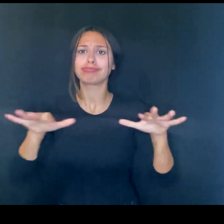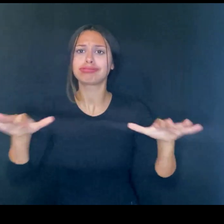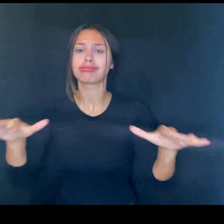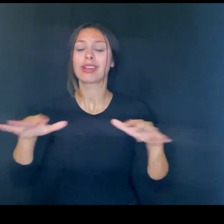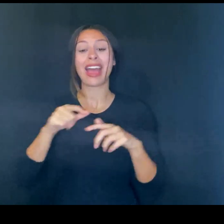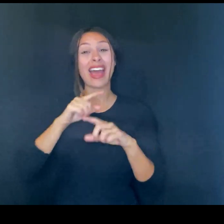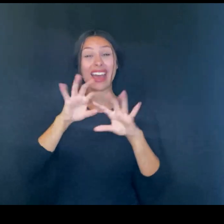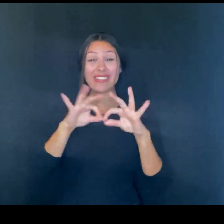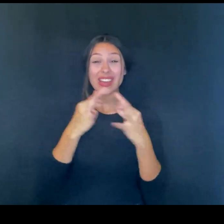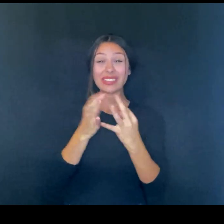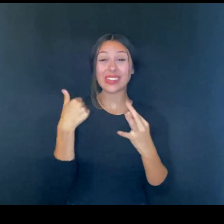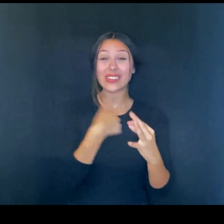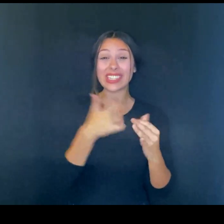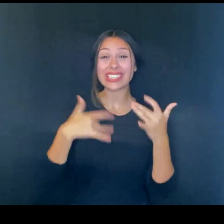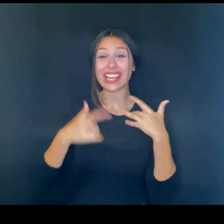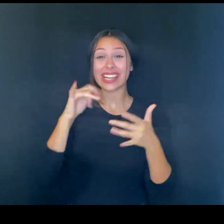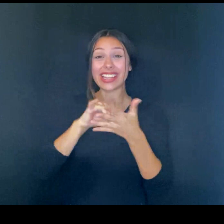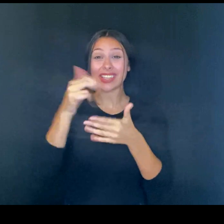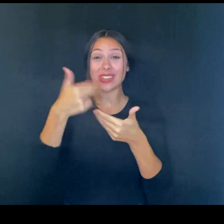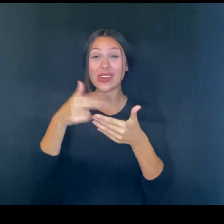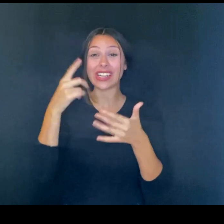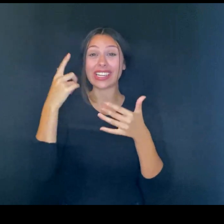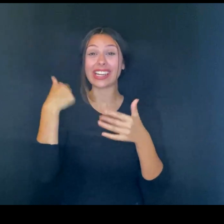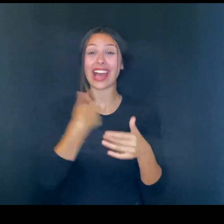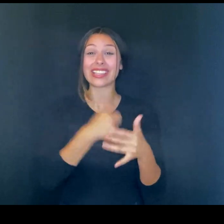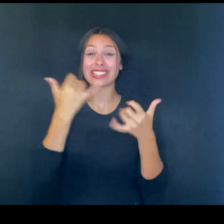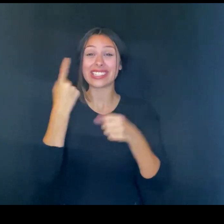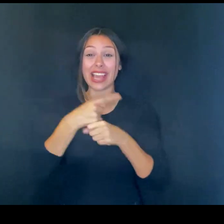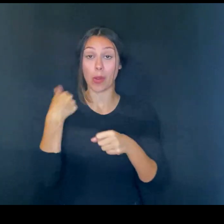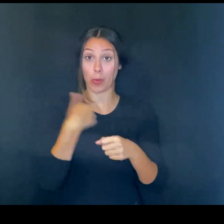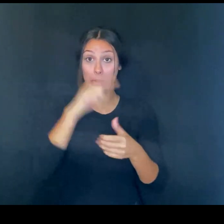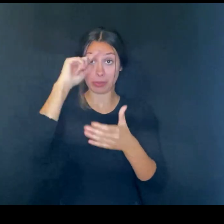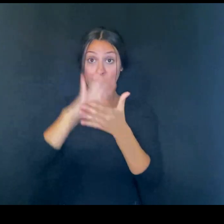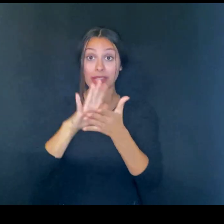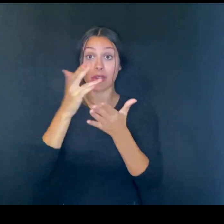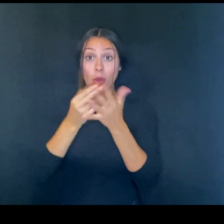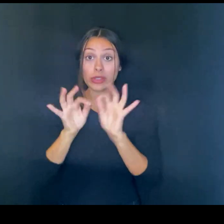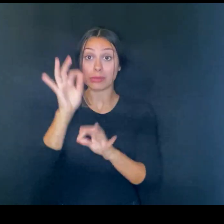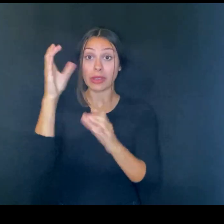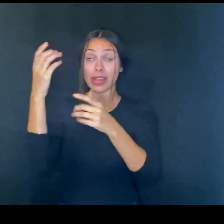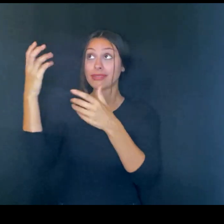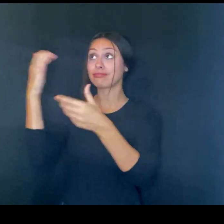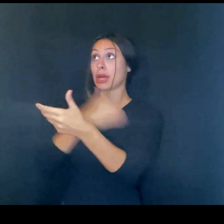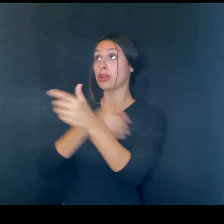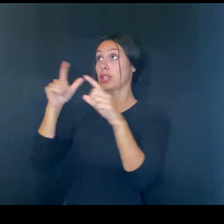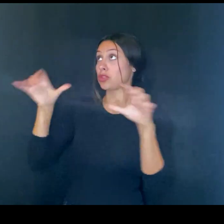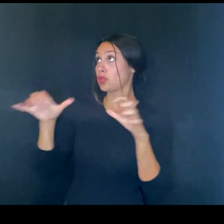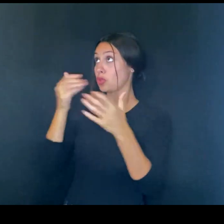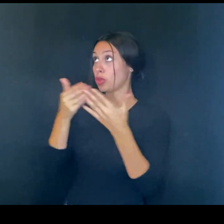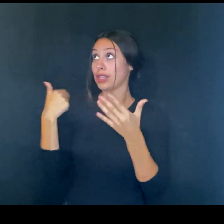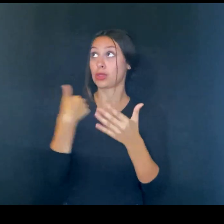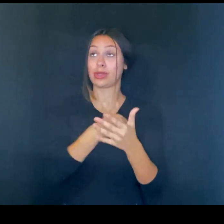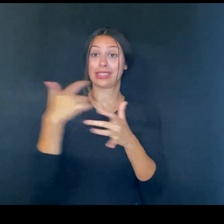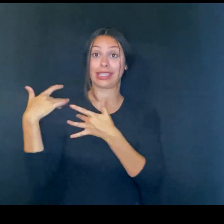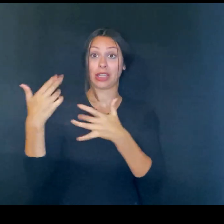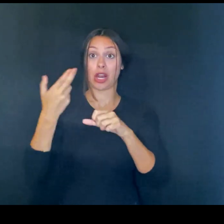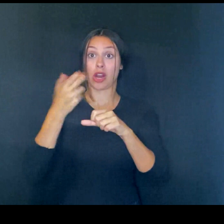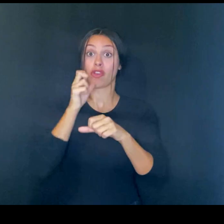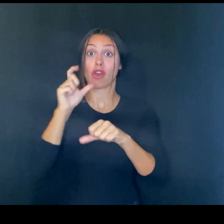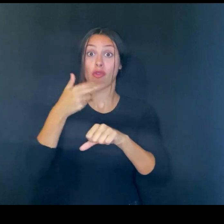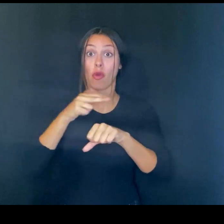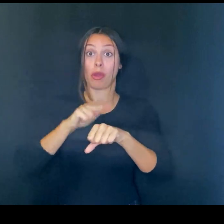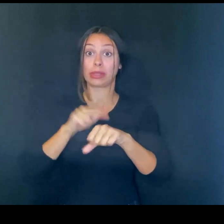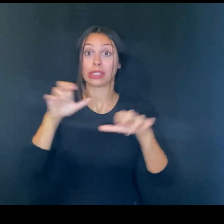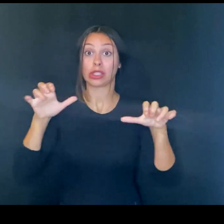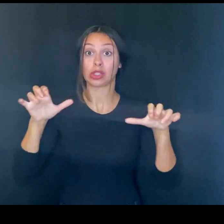us today. We believe that the Spirit gives us power to do things that we would not normally be able to do. So I hope that you're encouraged and excited to hear the message today. We'll see you soon.